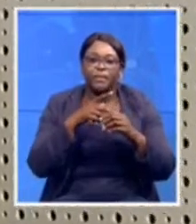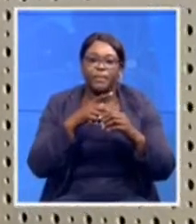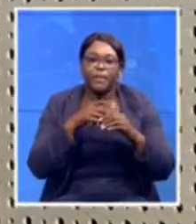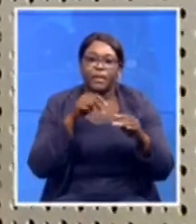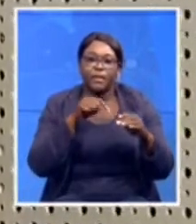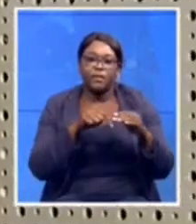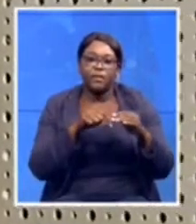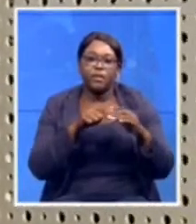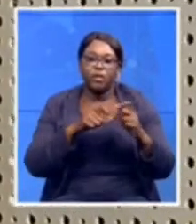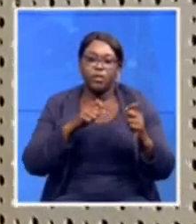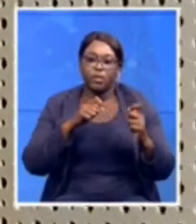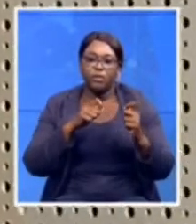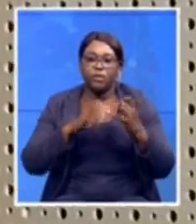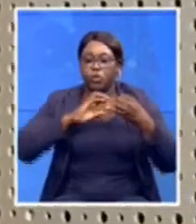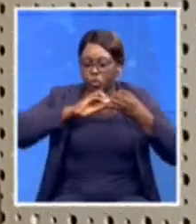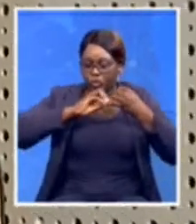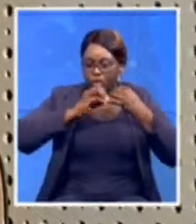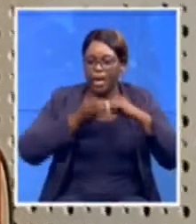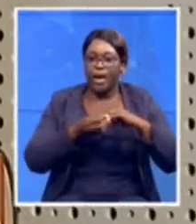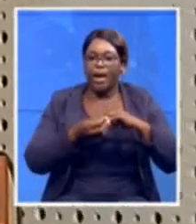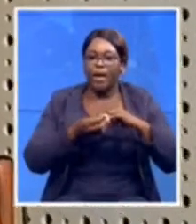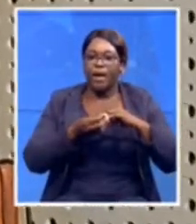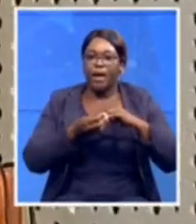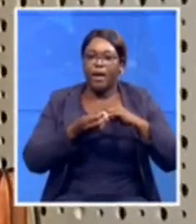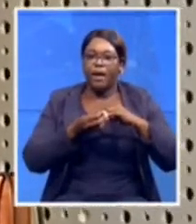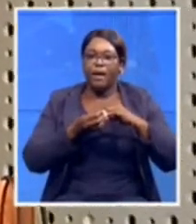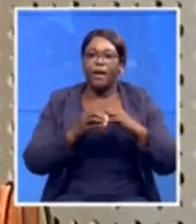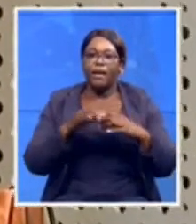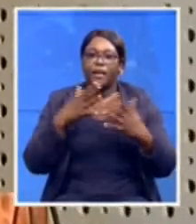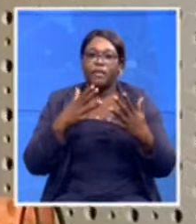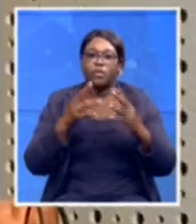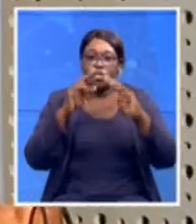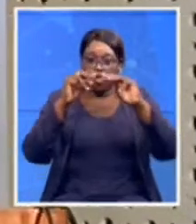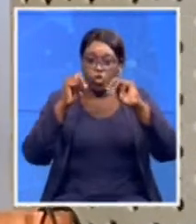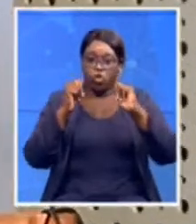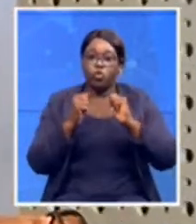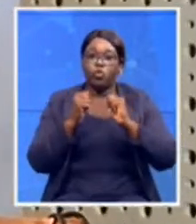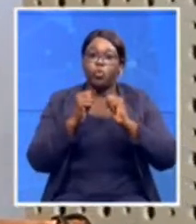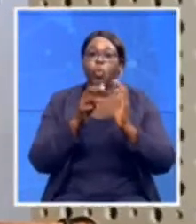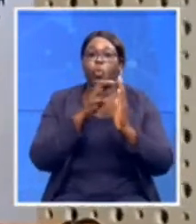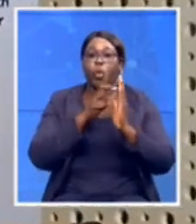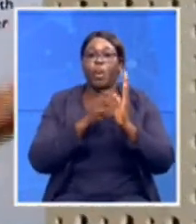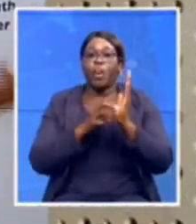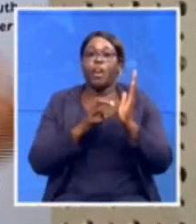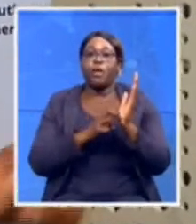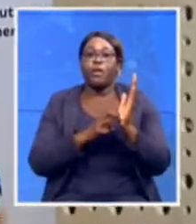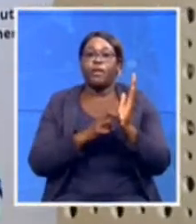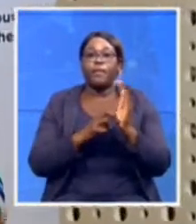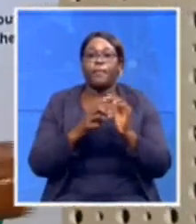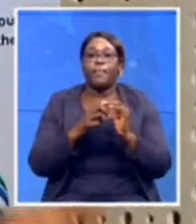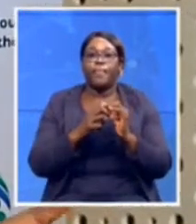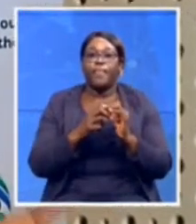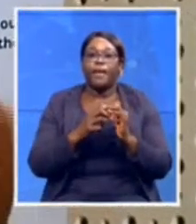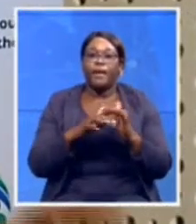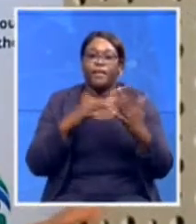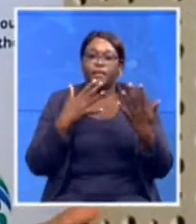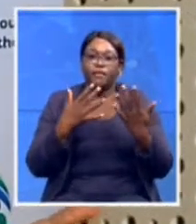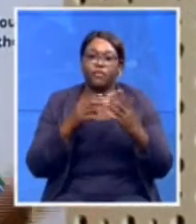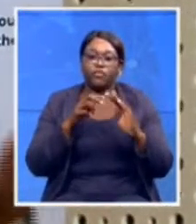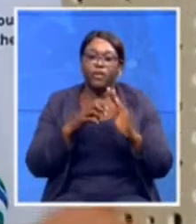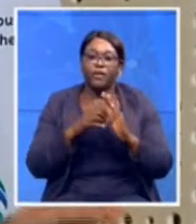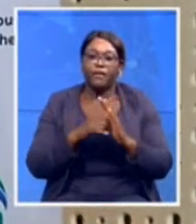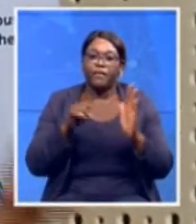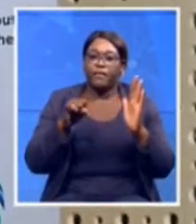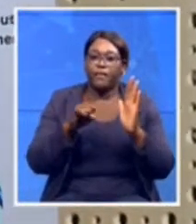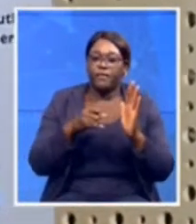and adjust to the new provisions. As you can see now, as a fully-fledged regulator, we no longer regulate by just mere arrangements.